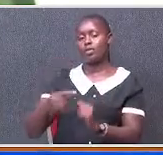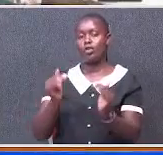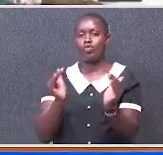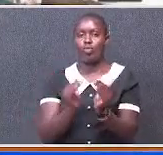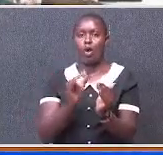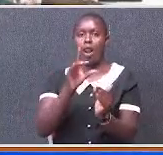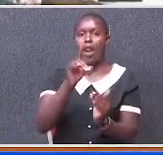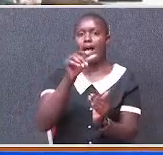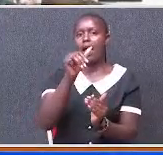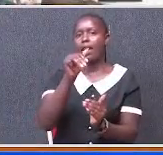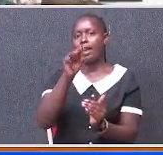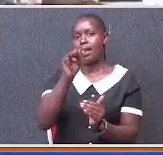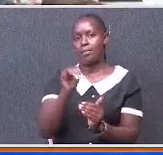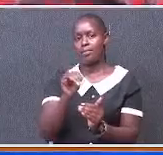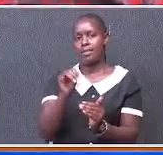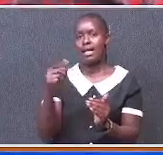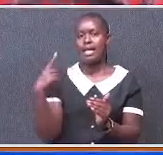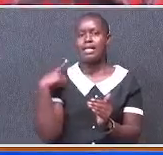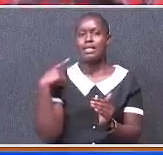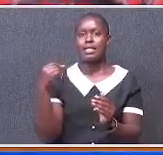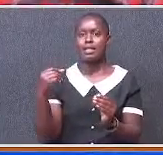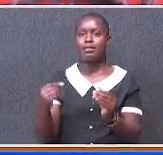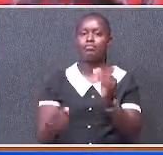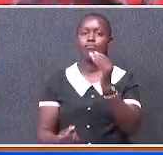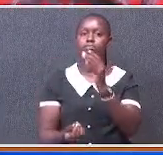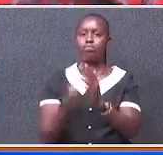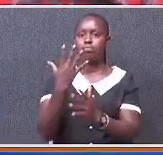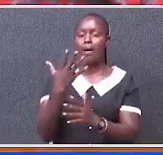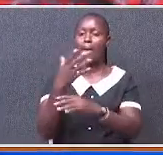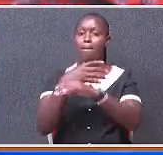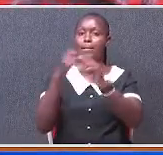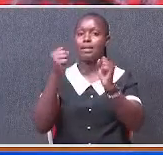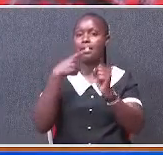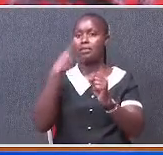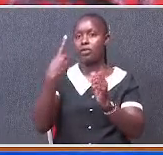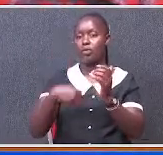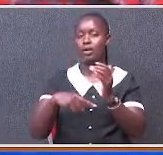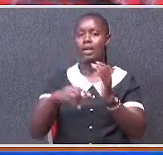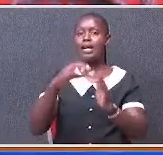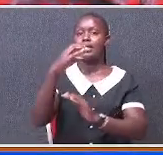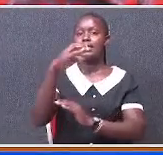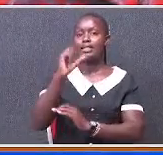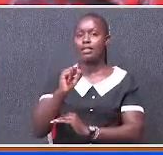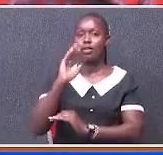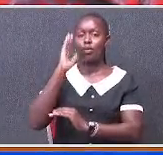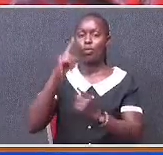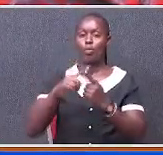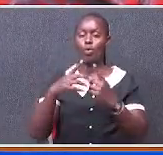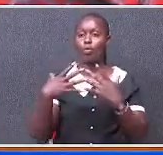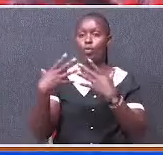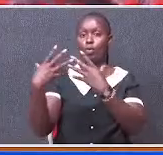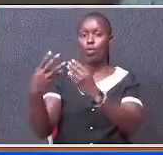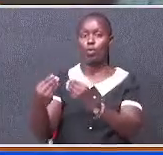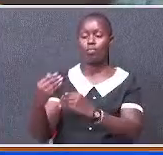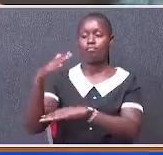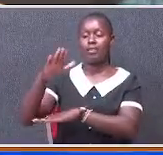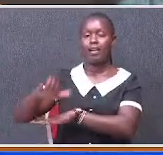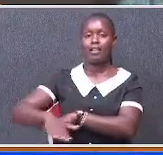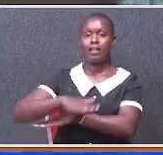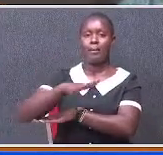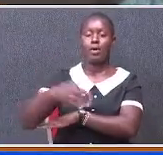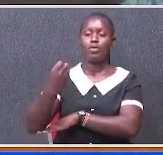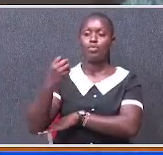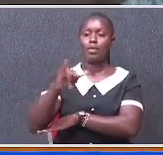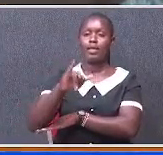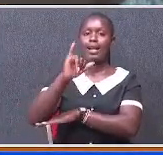the country. Since his inauguration, President Ruto insisted that the cabinet secretaries will present themselves to the floor of the House to